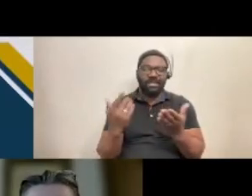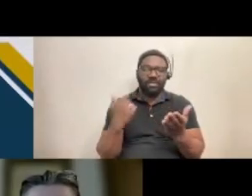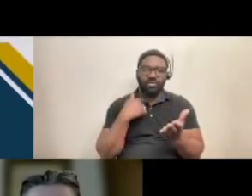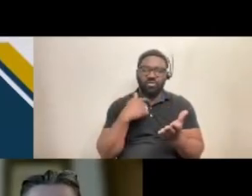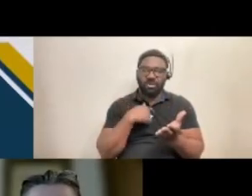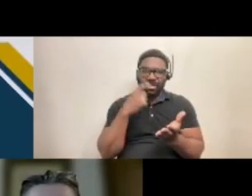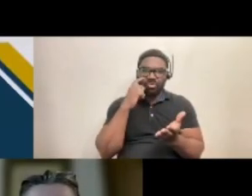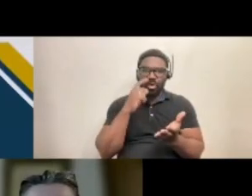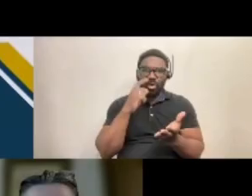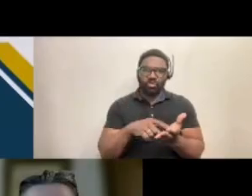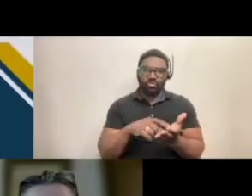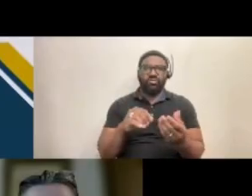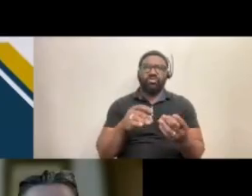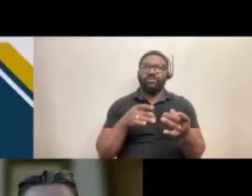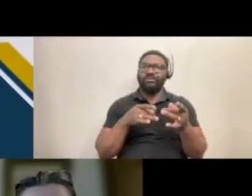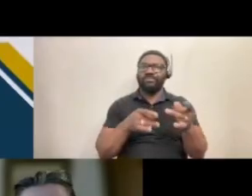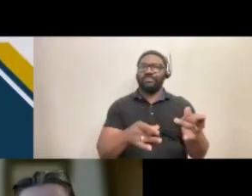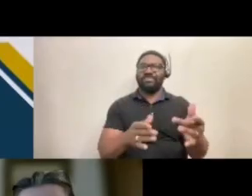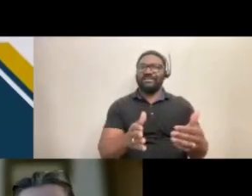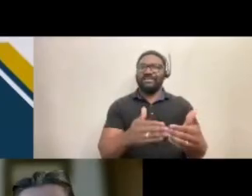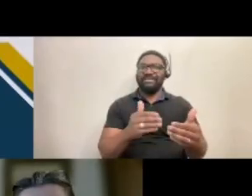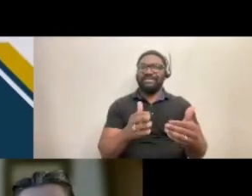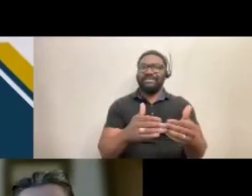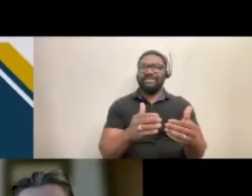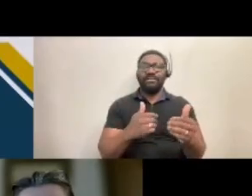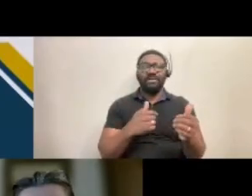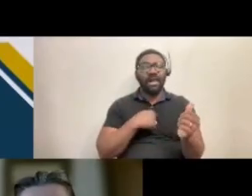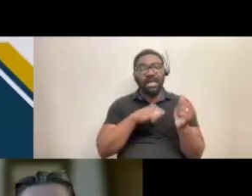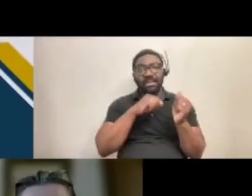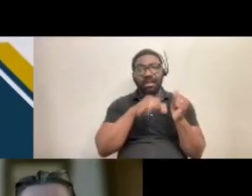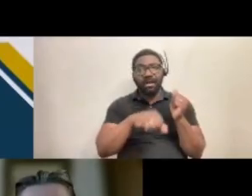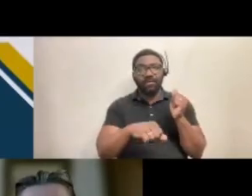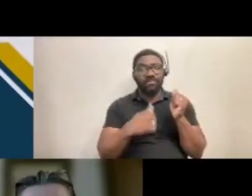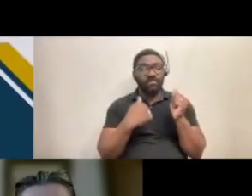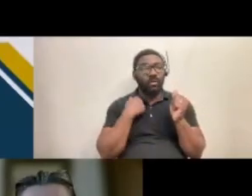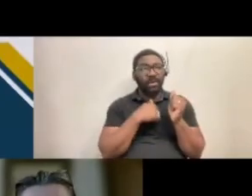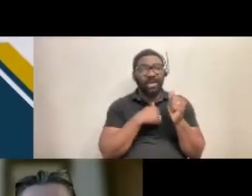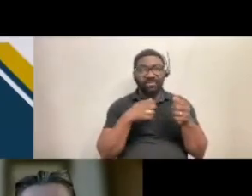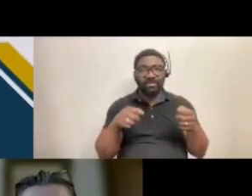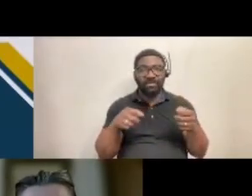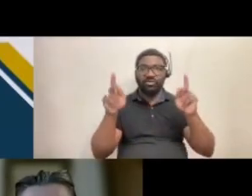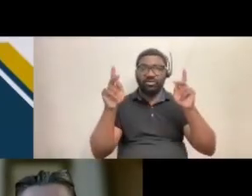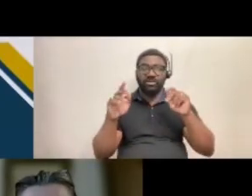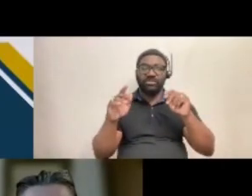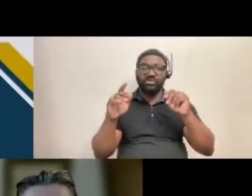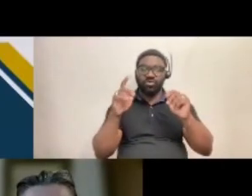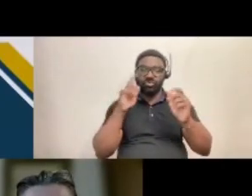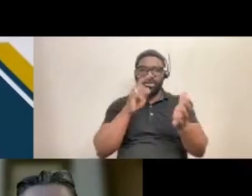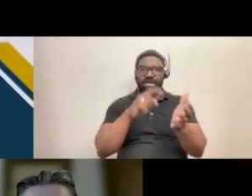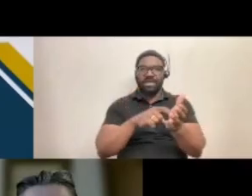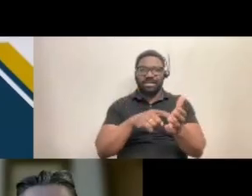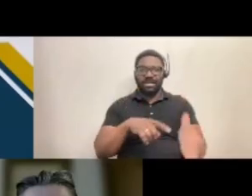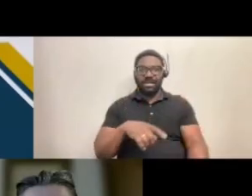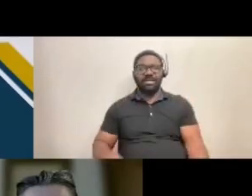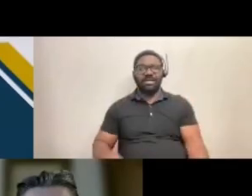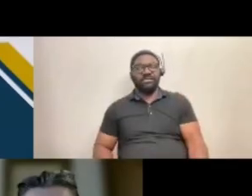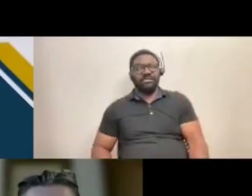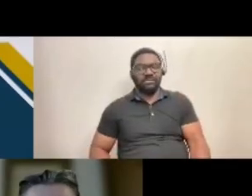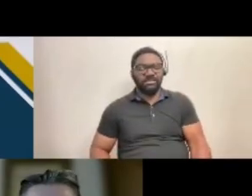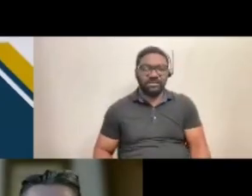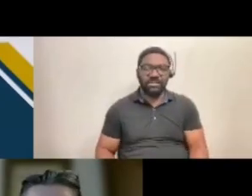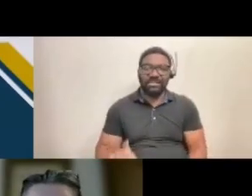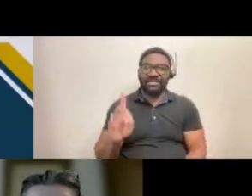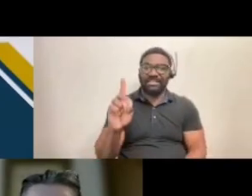just very easy. I love the fact that we had an opportunity to recognize that